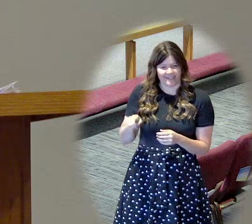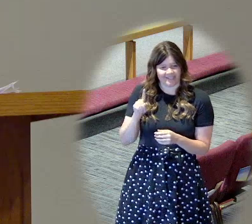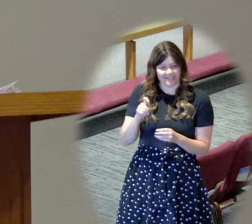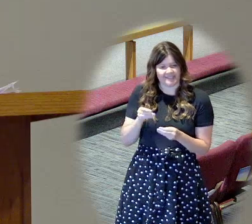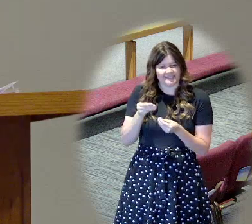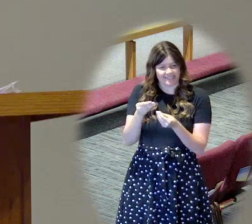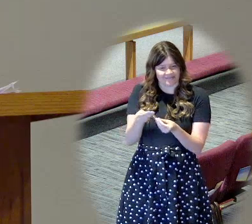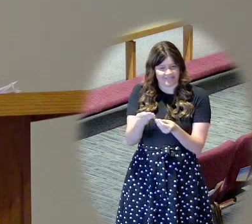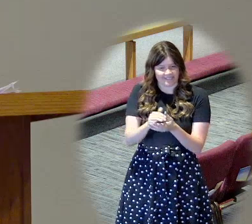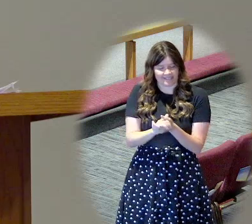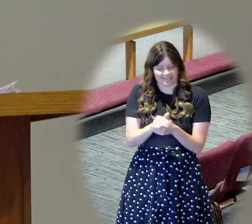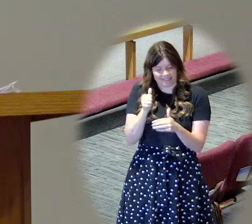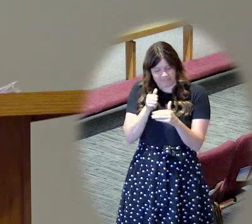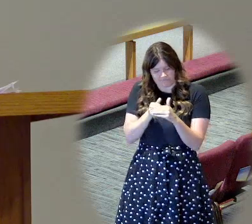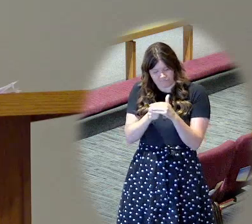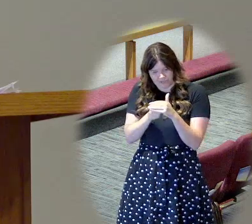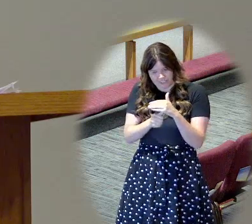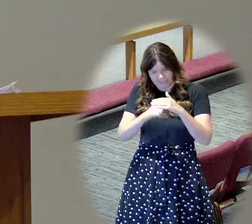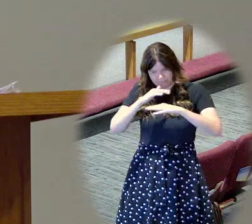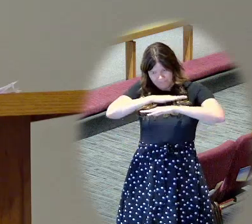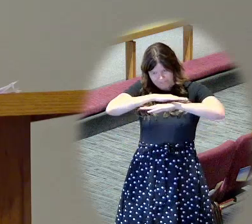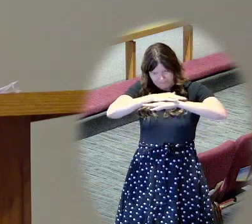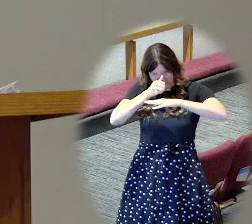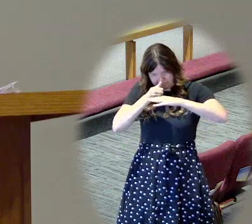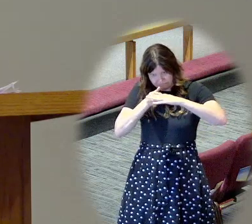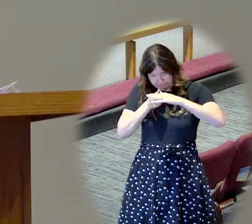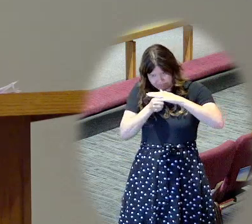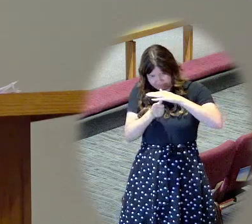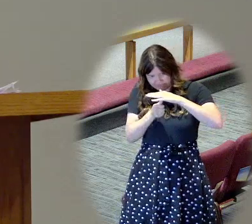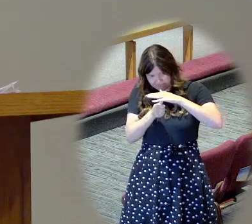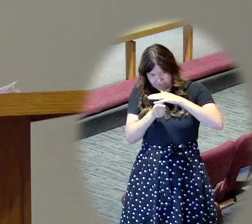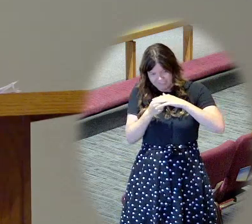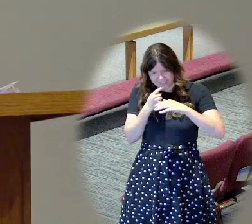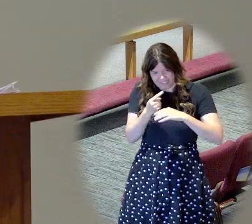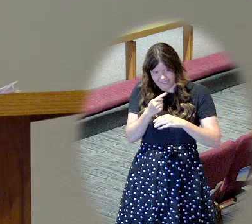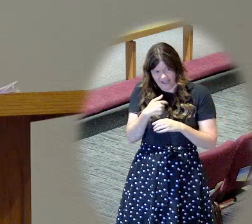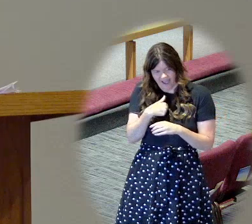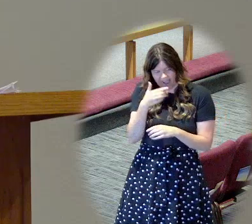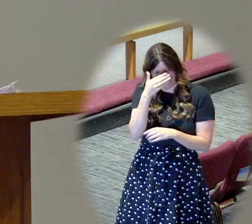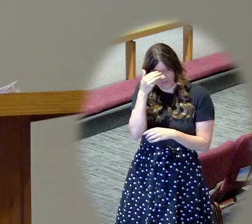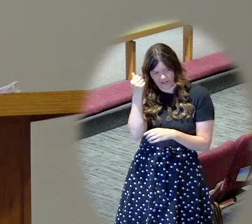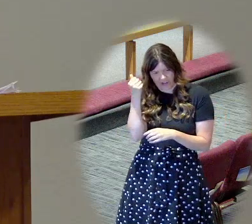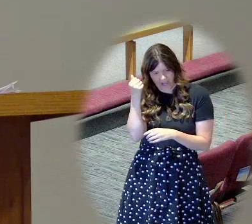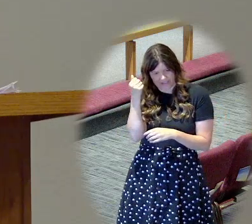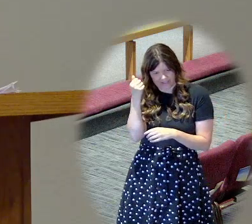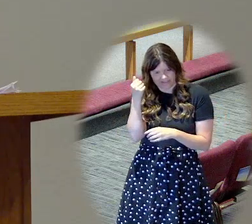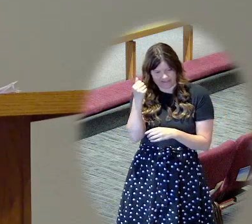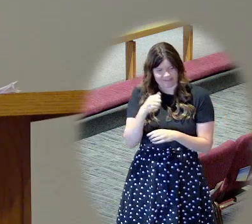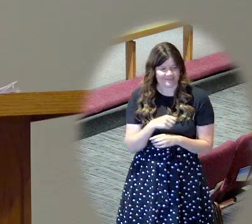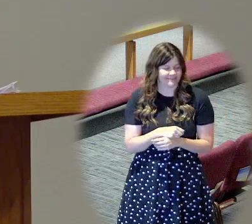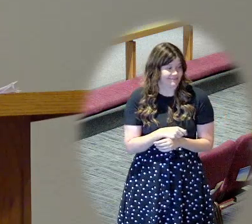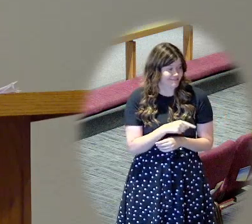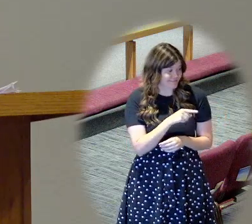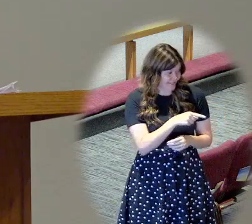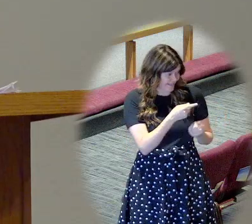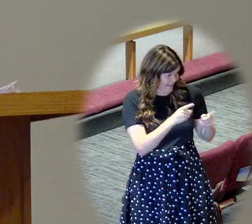He sank deeper into his desk and sheepishly said, "I forgot." Did that ever happen to you, Sydney?